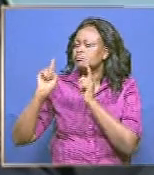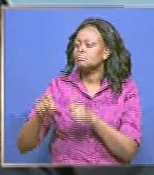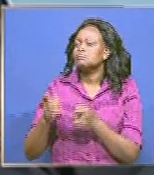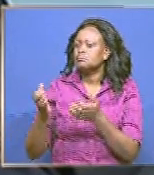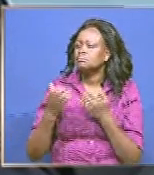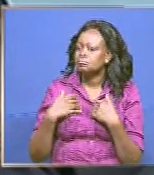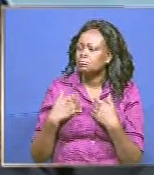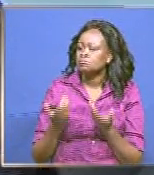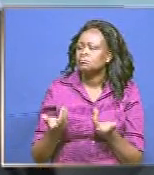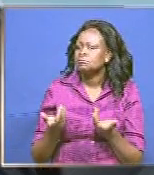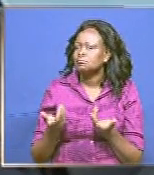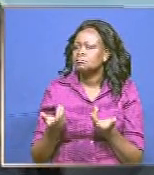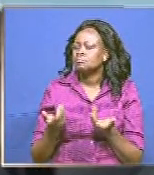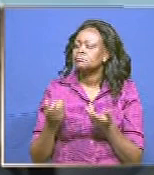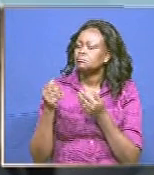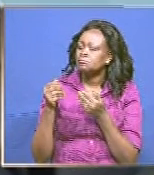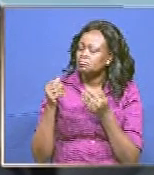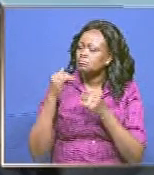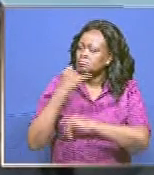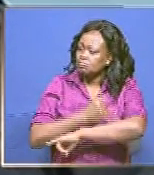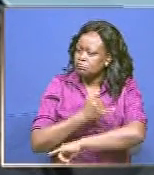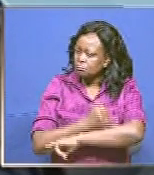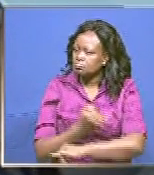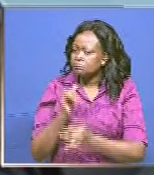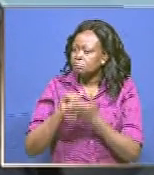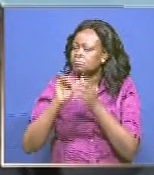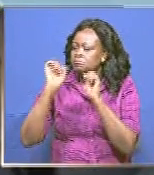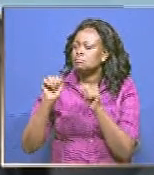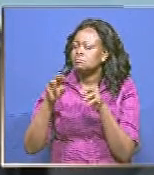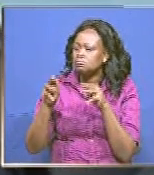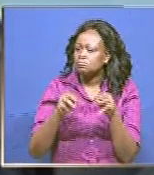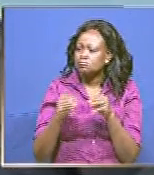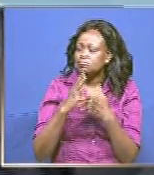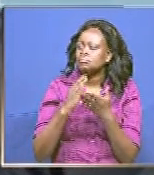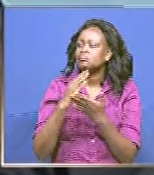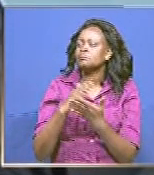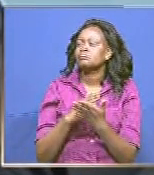have vehicles, institutions that can manage certain programs.